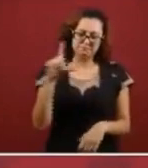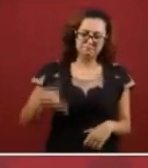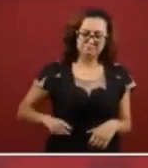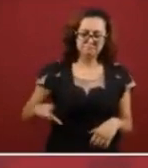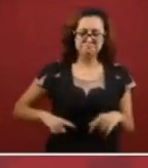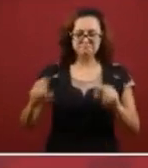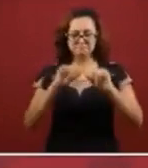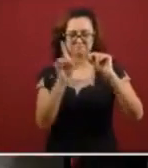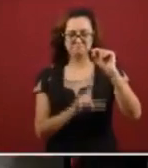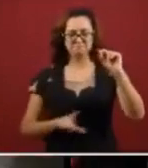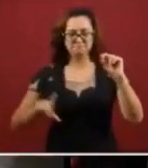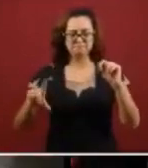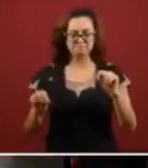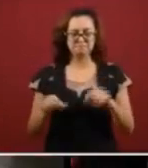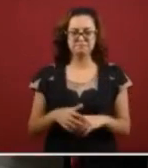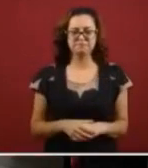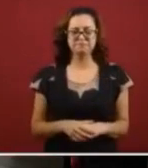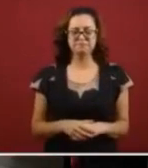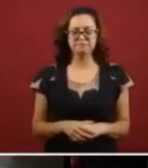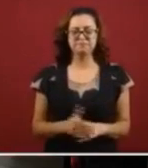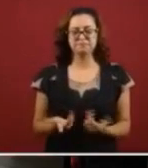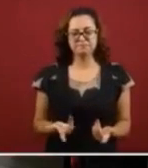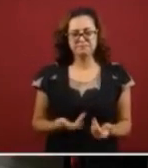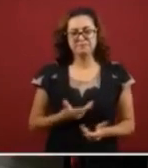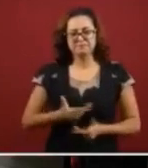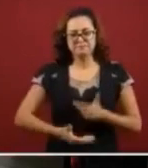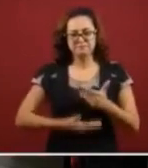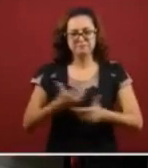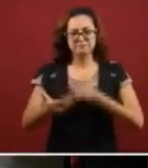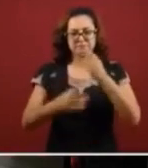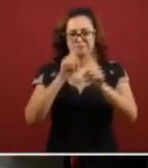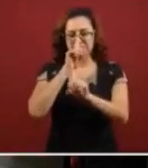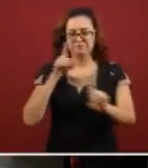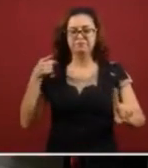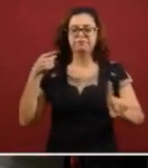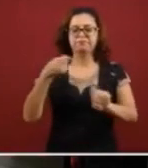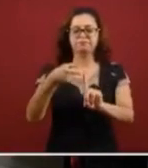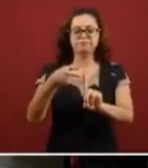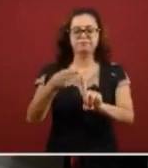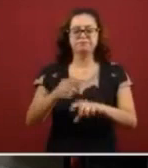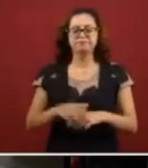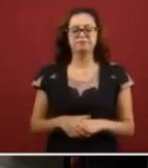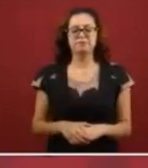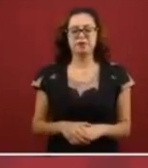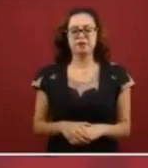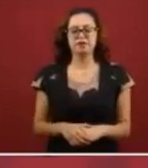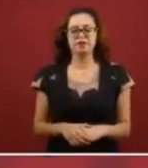the Mexican country este or the state of Mexico, and